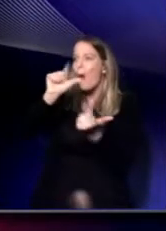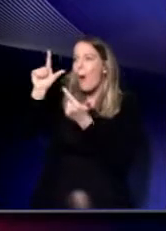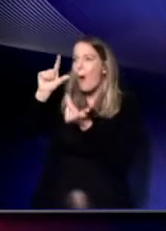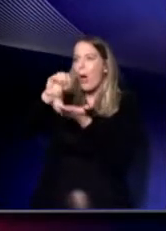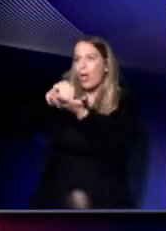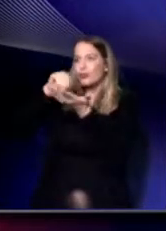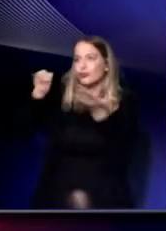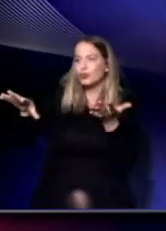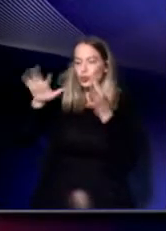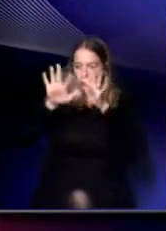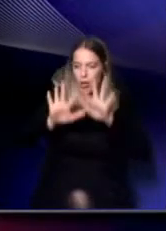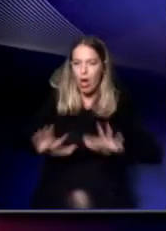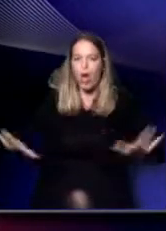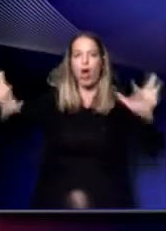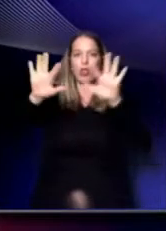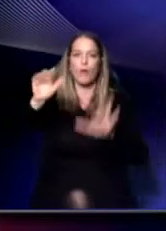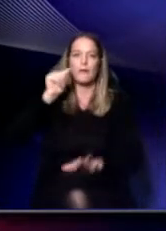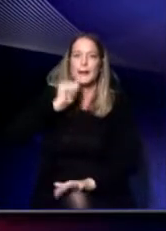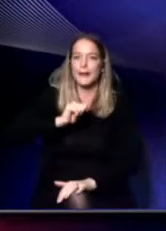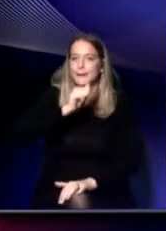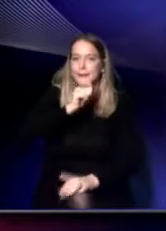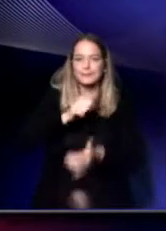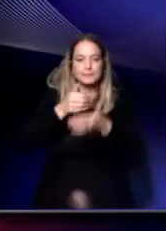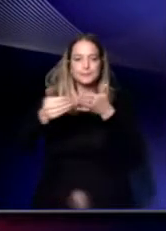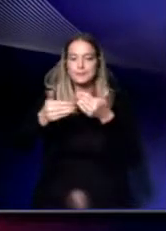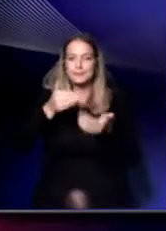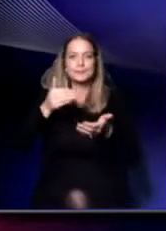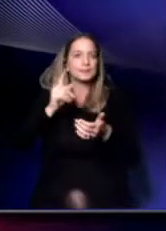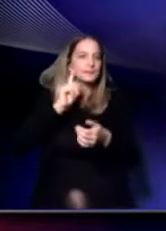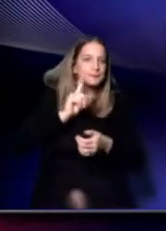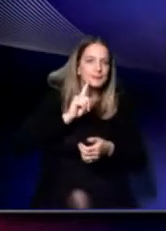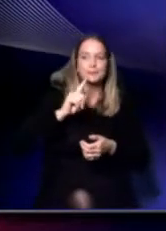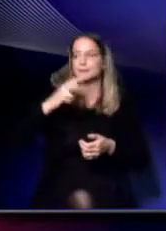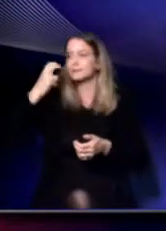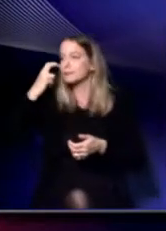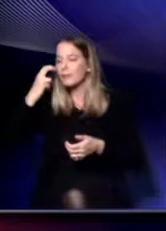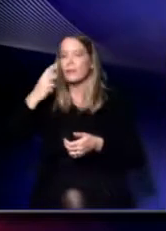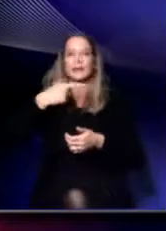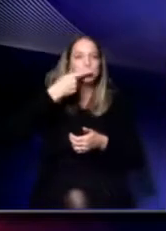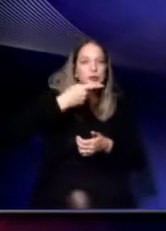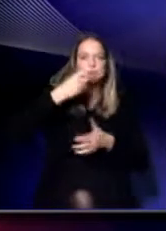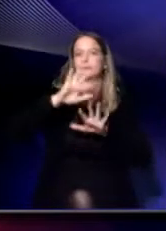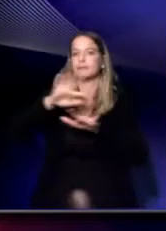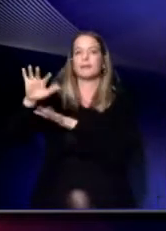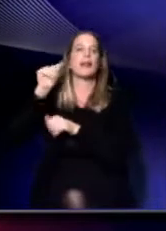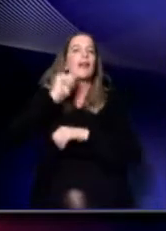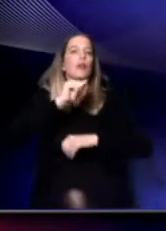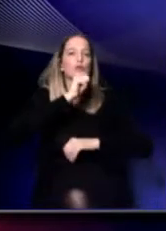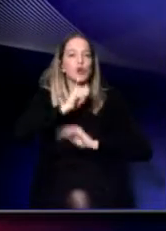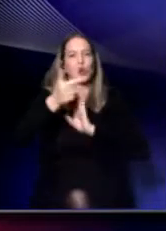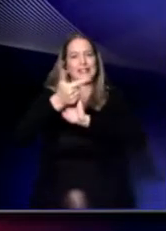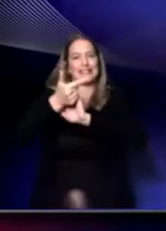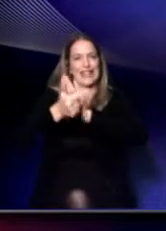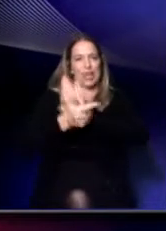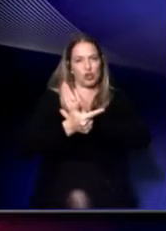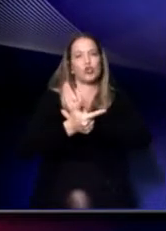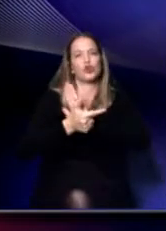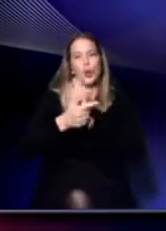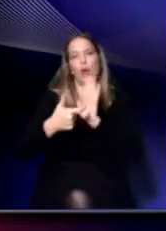students, across the state of Arizona. This is an Arizona statutory requirement for